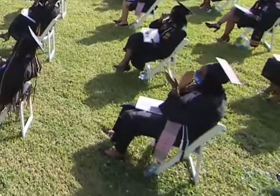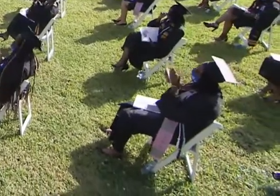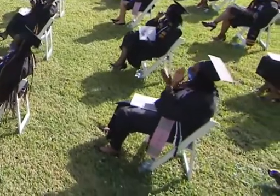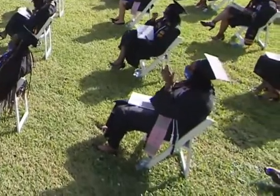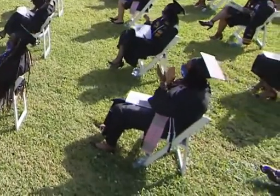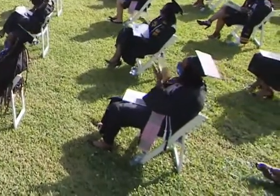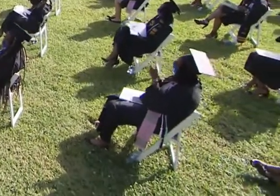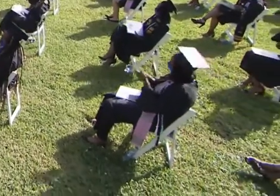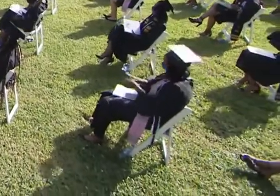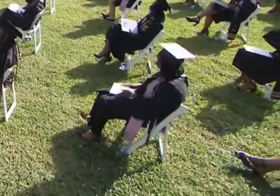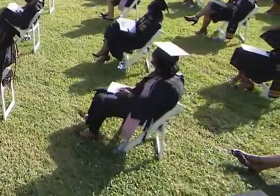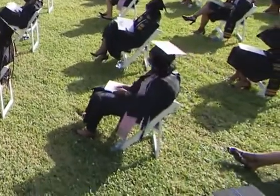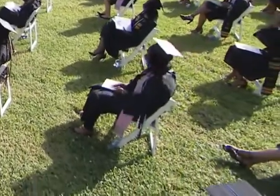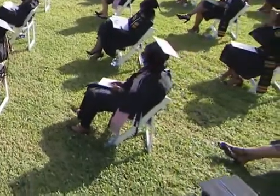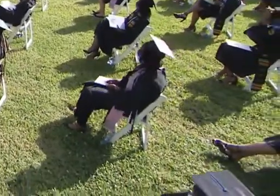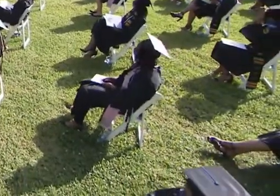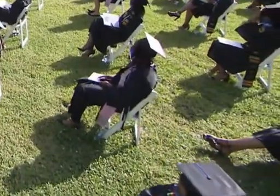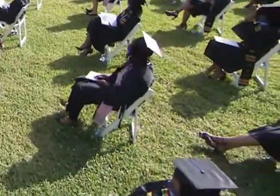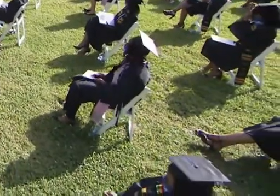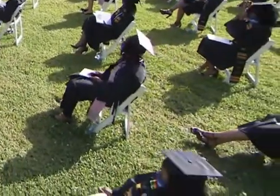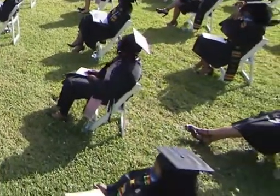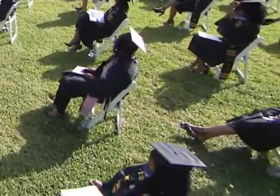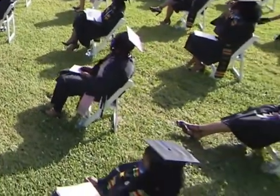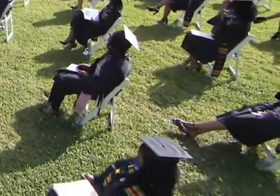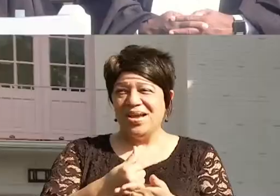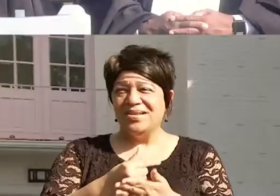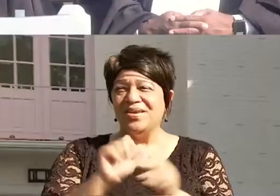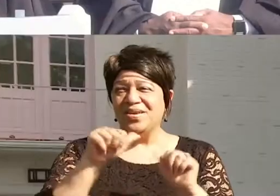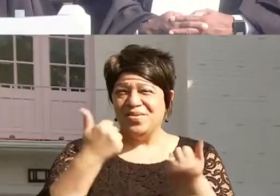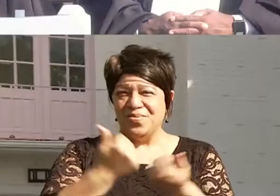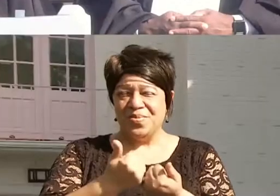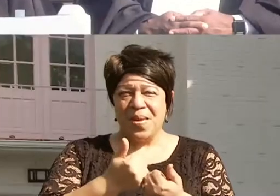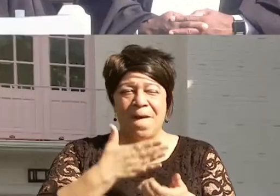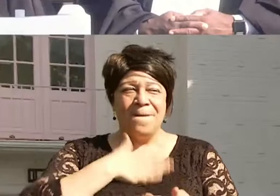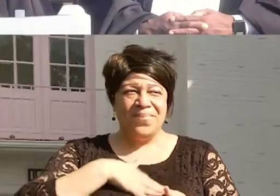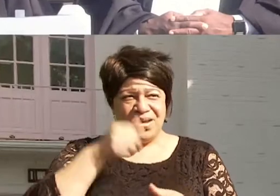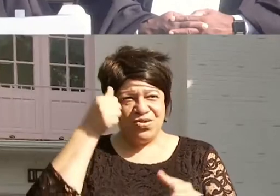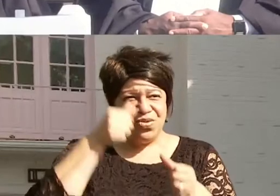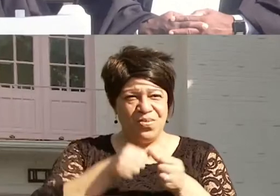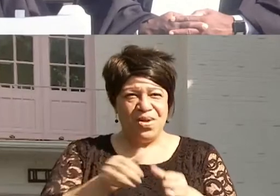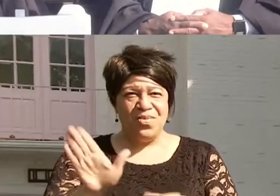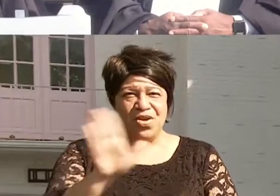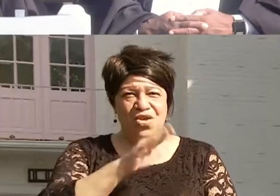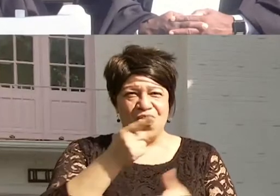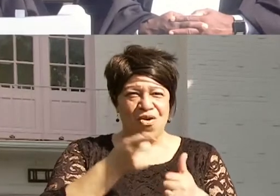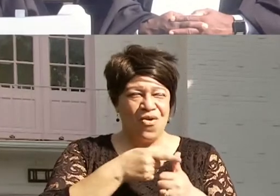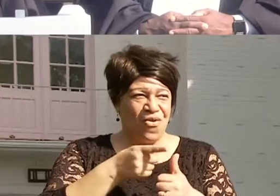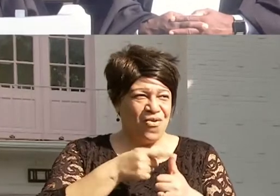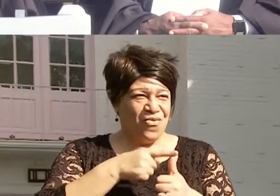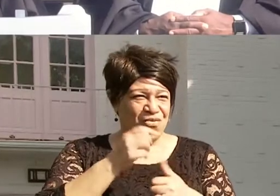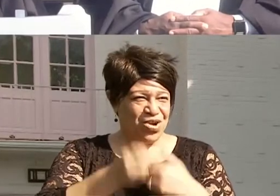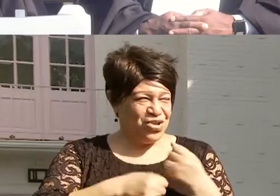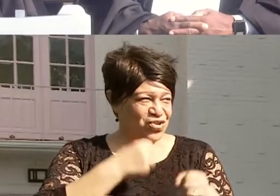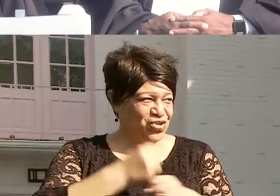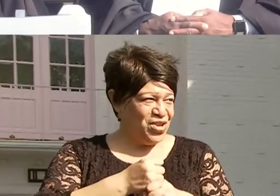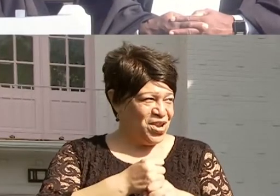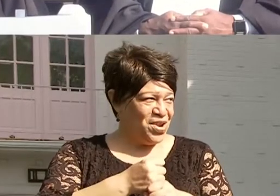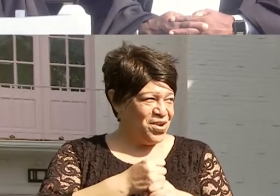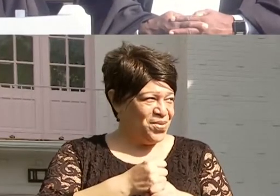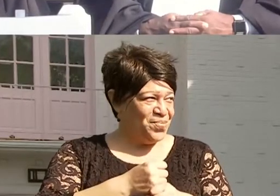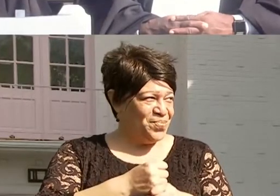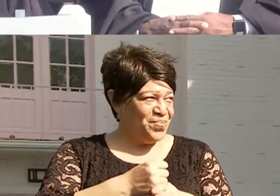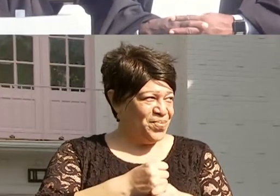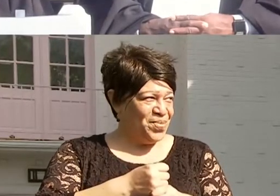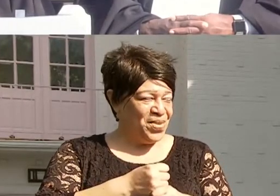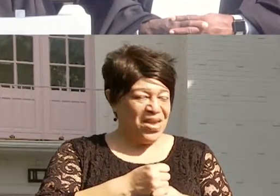Welcome to the National Alumni Association. Please remember, your first year is on us. So make sure you go